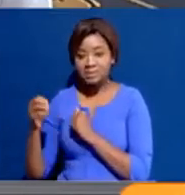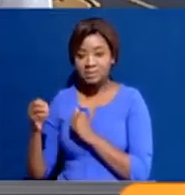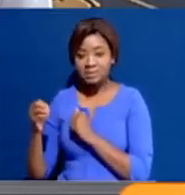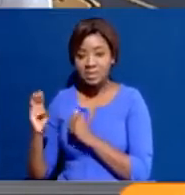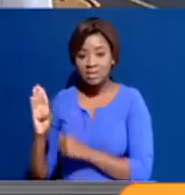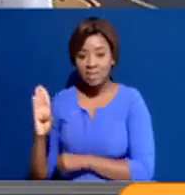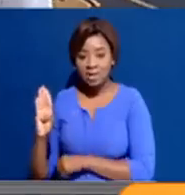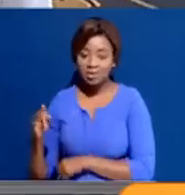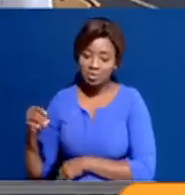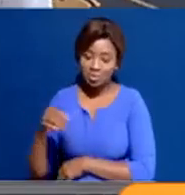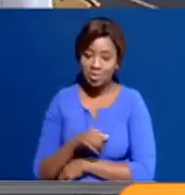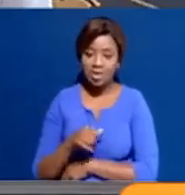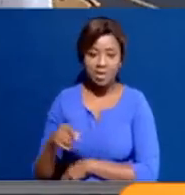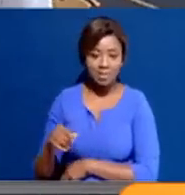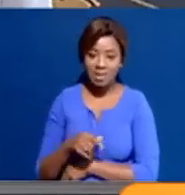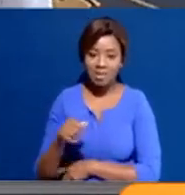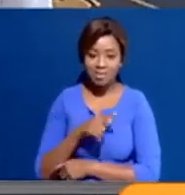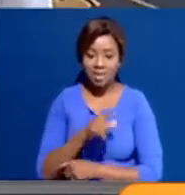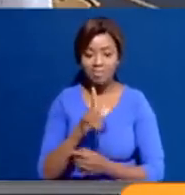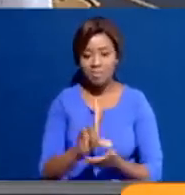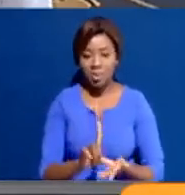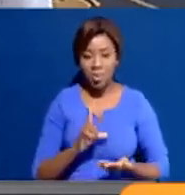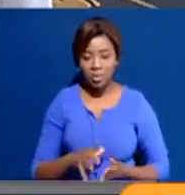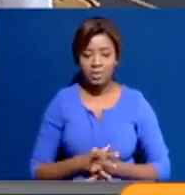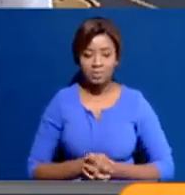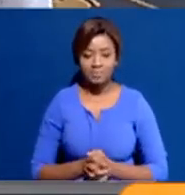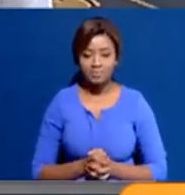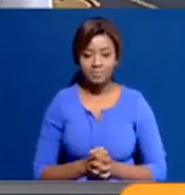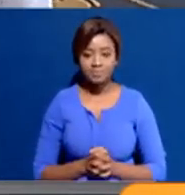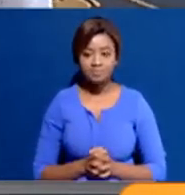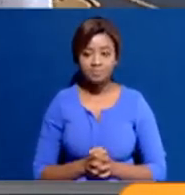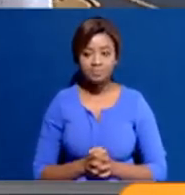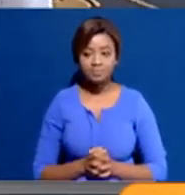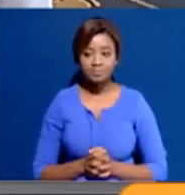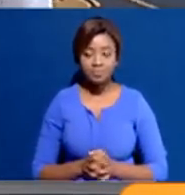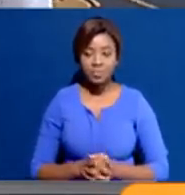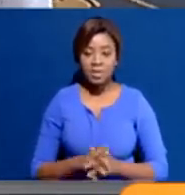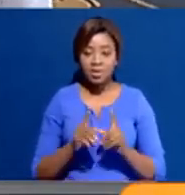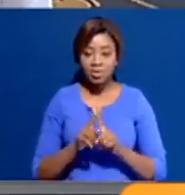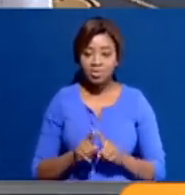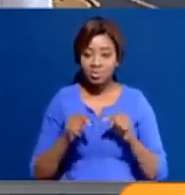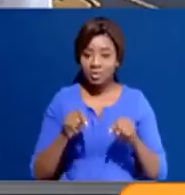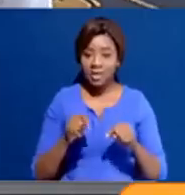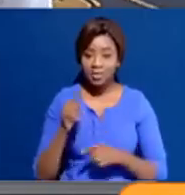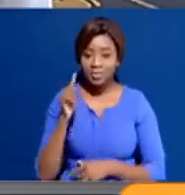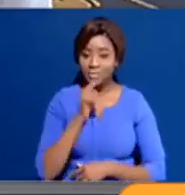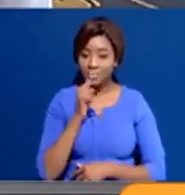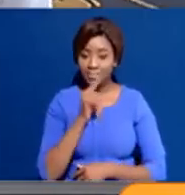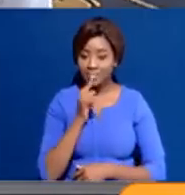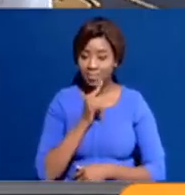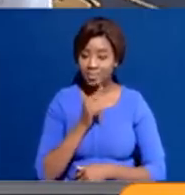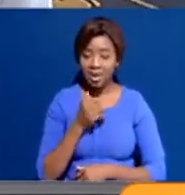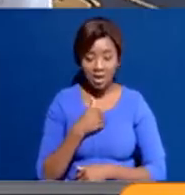used each month to service the loans. And as Stephen Leto now reports, the country's debt risk level is categorized as